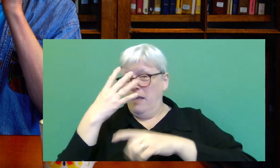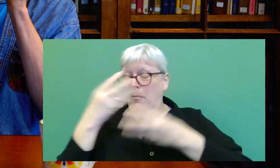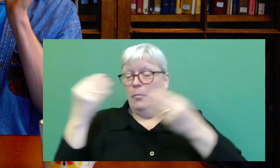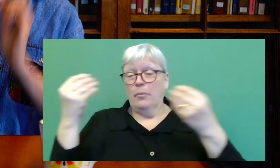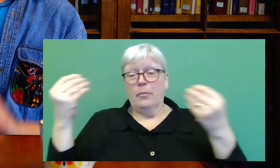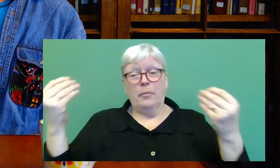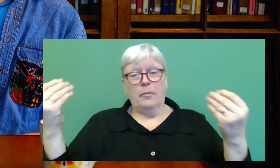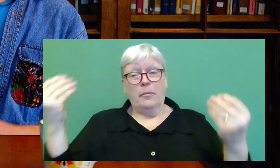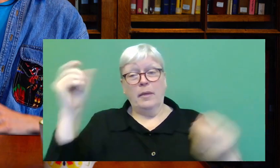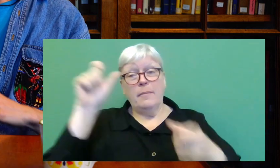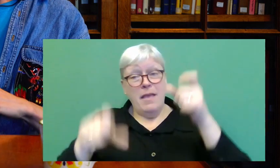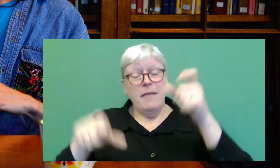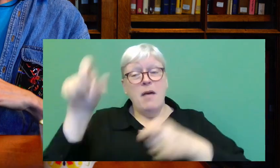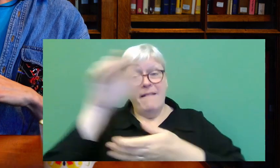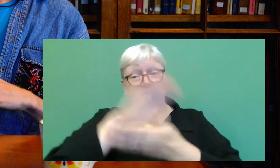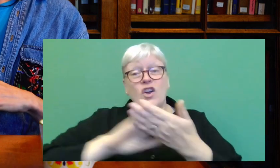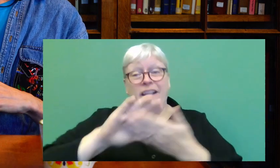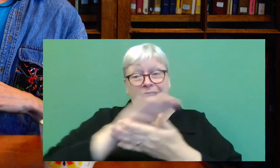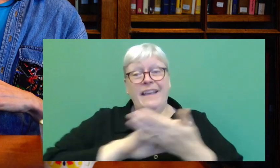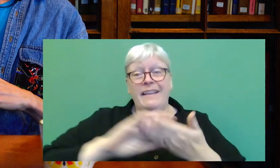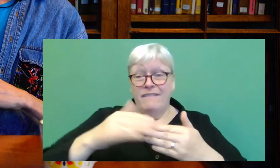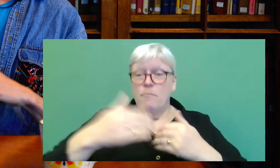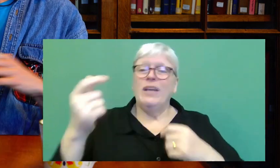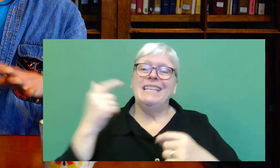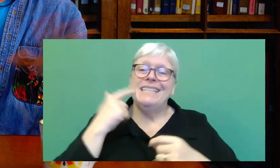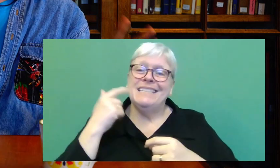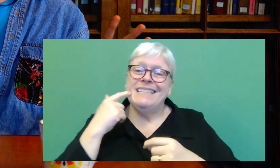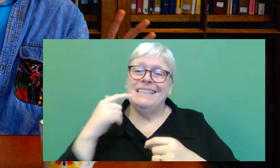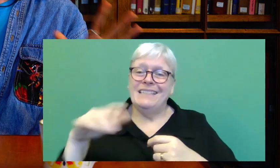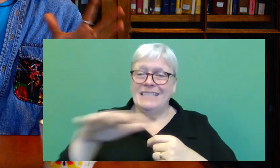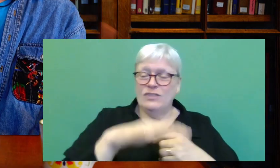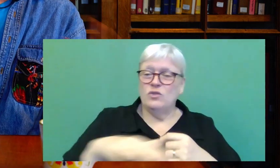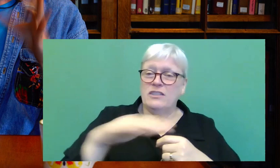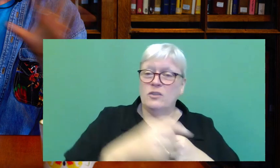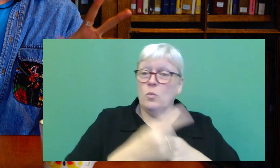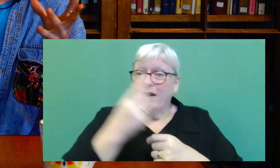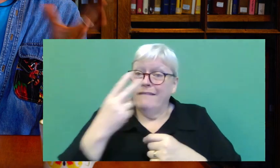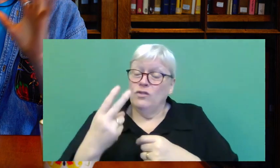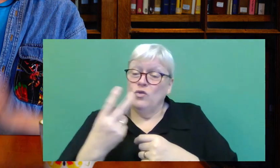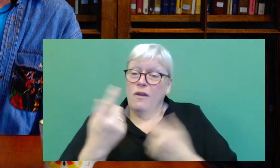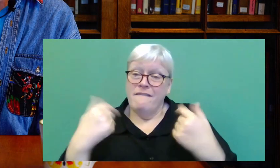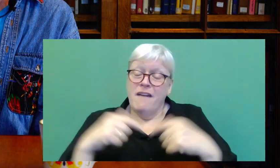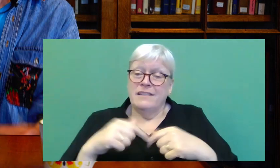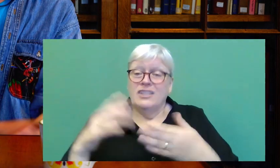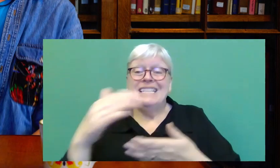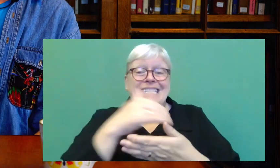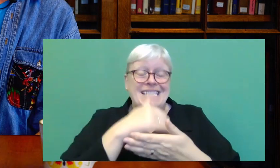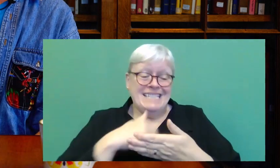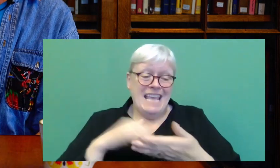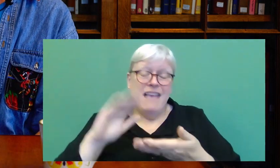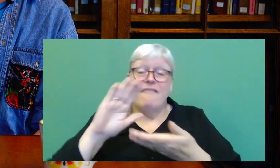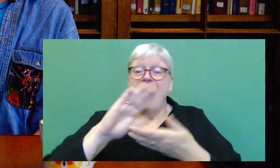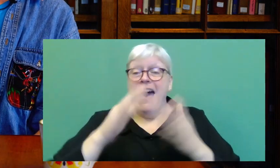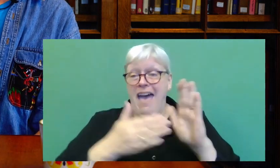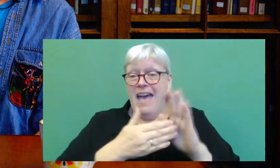think definitely there was a couple of us, and we were a safe pair of hands if you wanted to go off to the wilderness and talk about these things that maybe